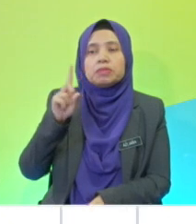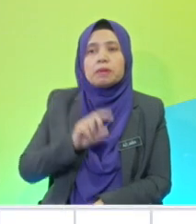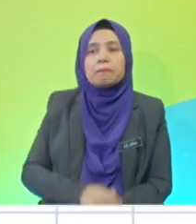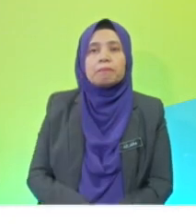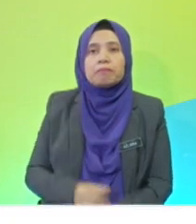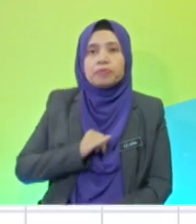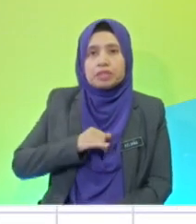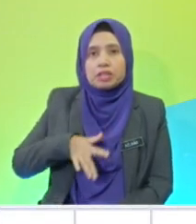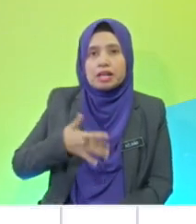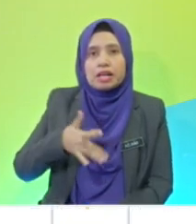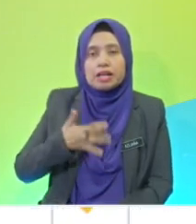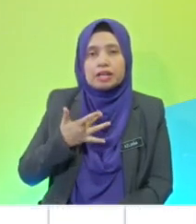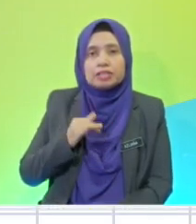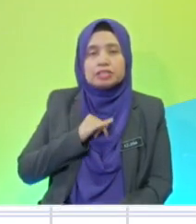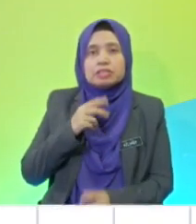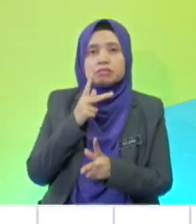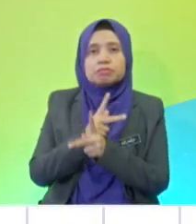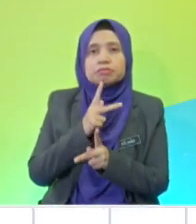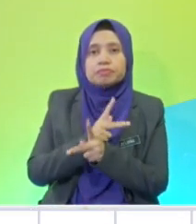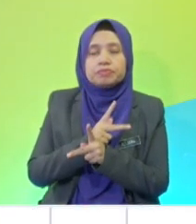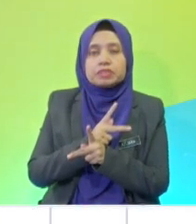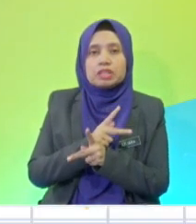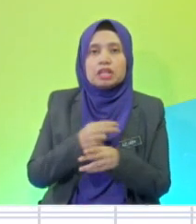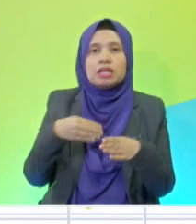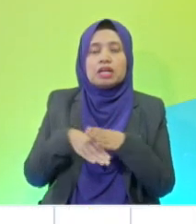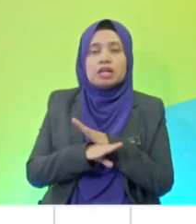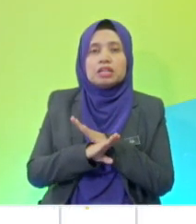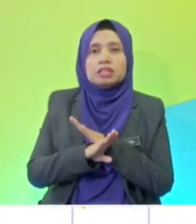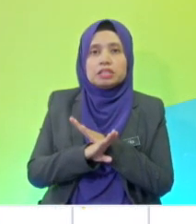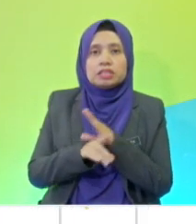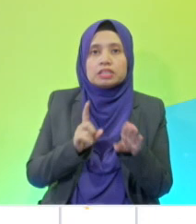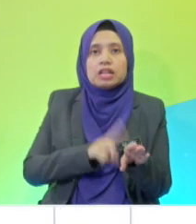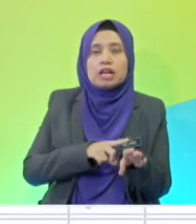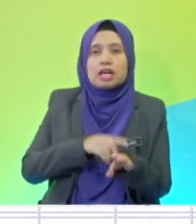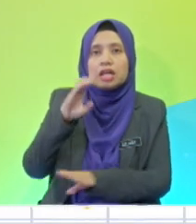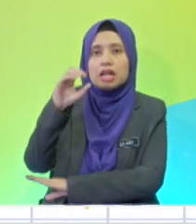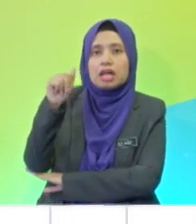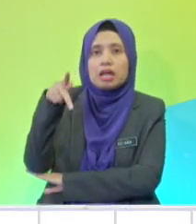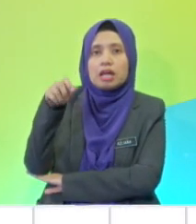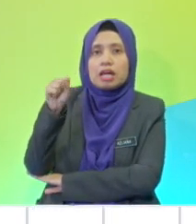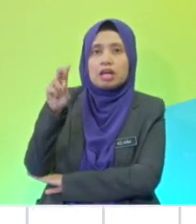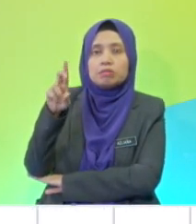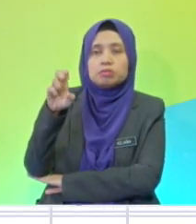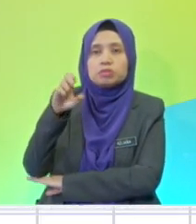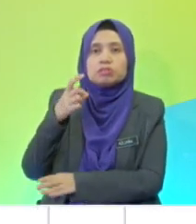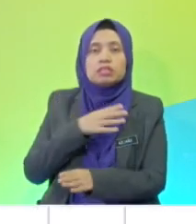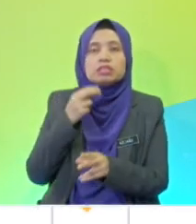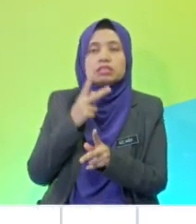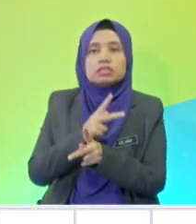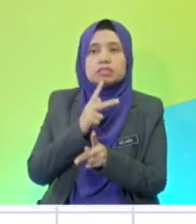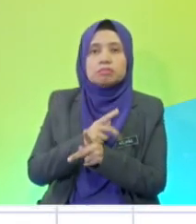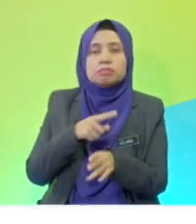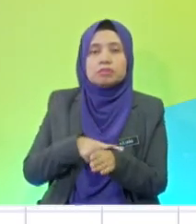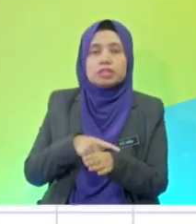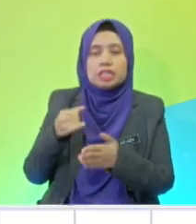I feel delighted. I want to keep a tablet in my time capsule. Wow. And I want to bury it in an island.